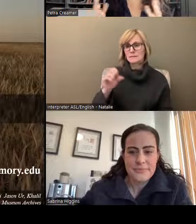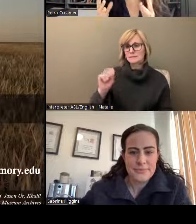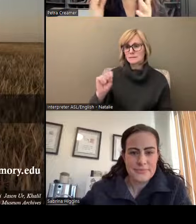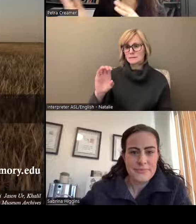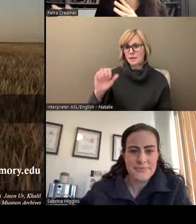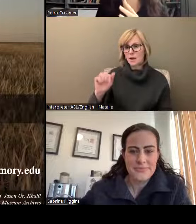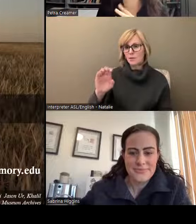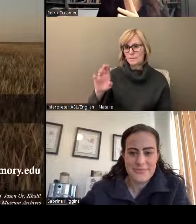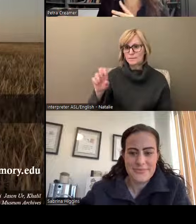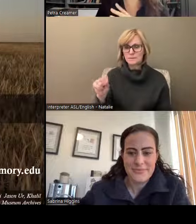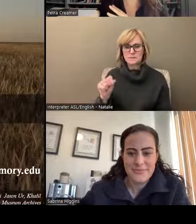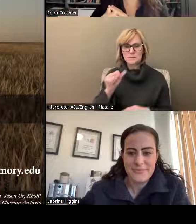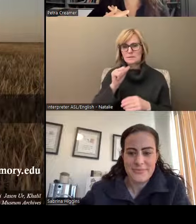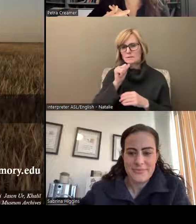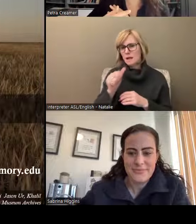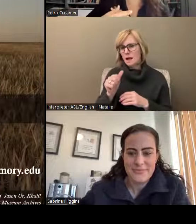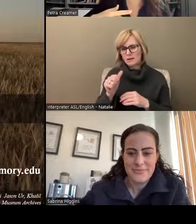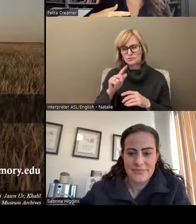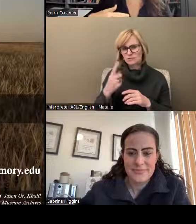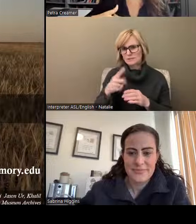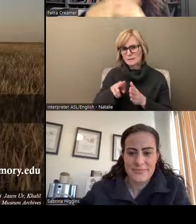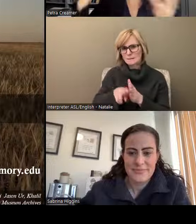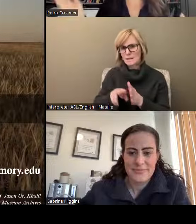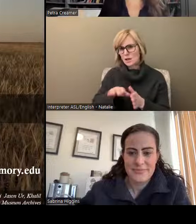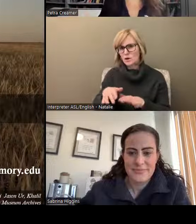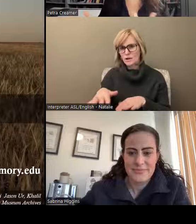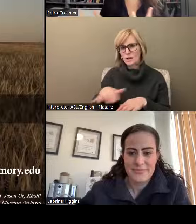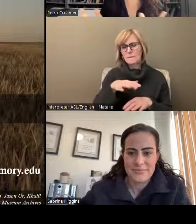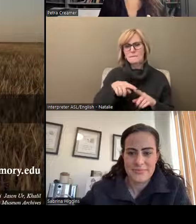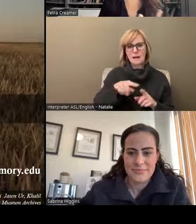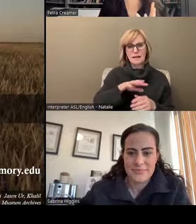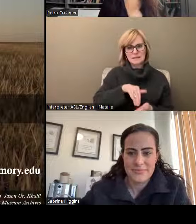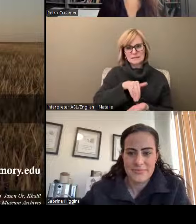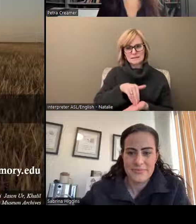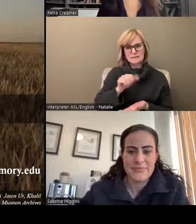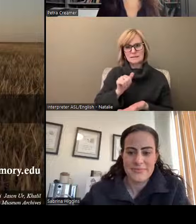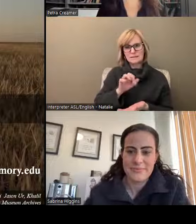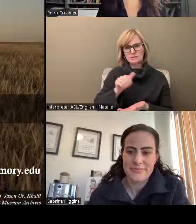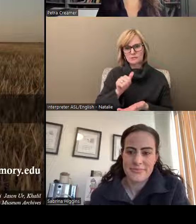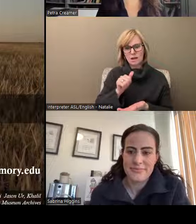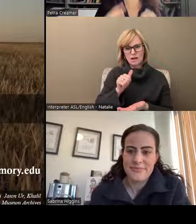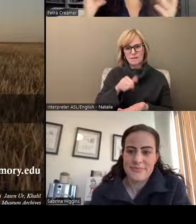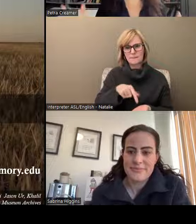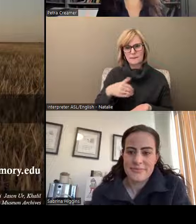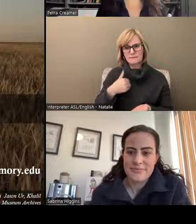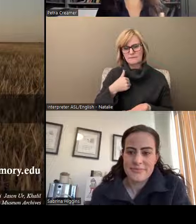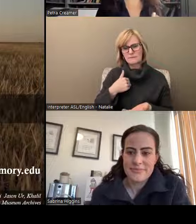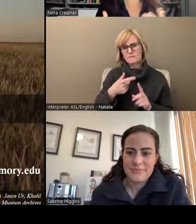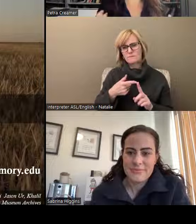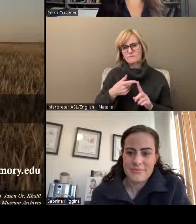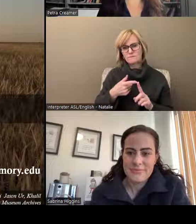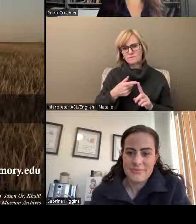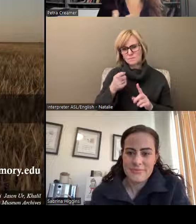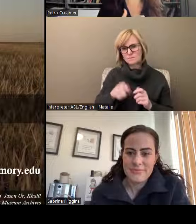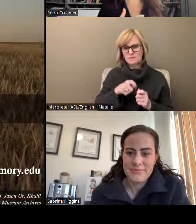not necessarily even in Assyrian burials, just in the core of Assyria in general. And, you know, from cuneiform evidence,